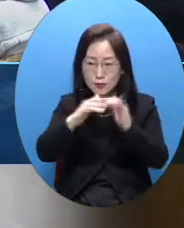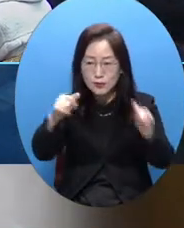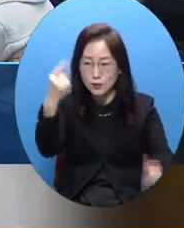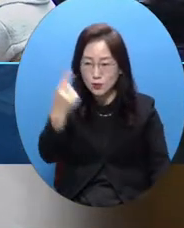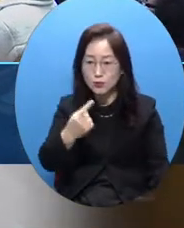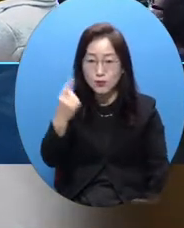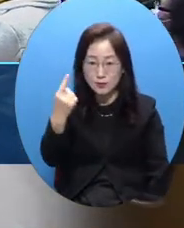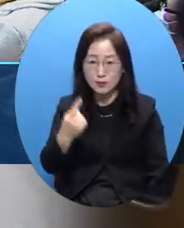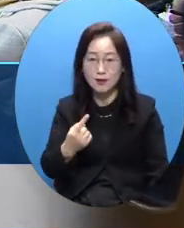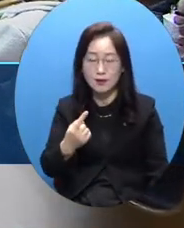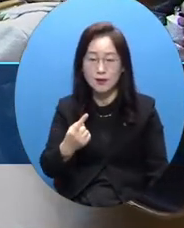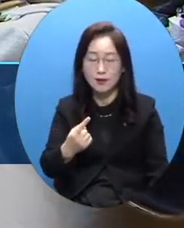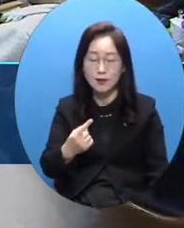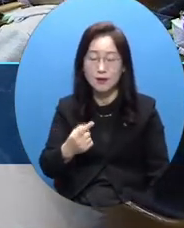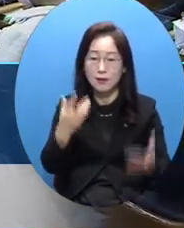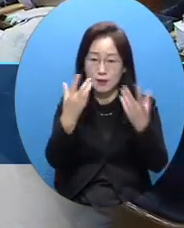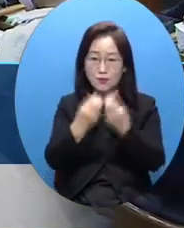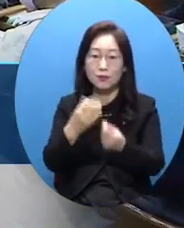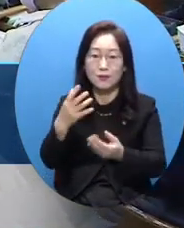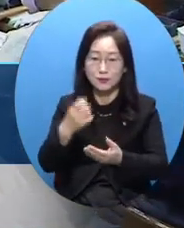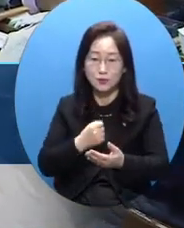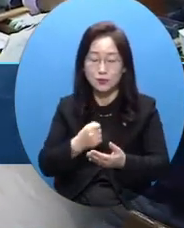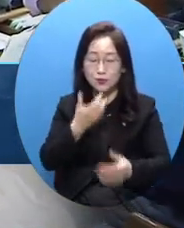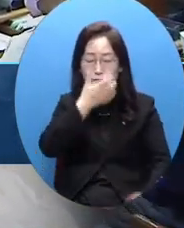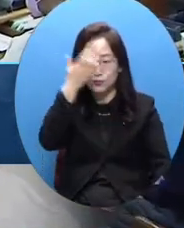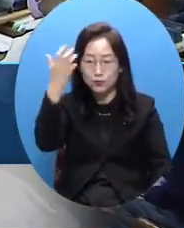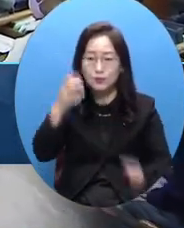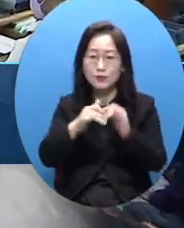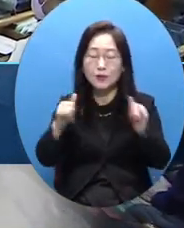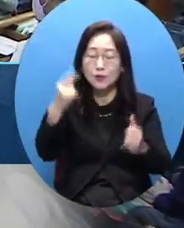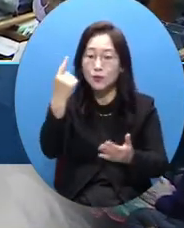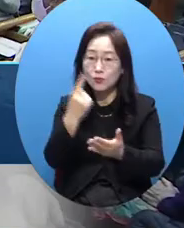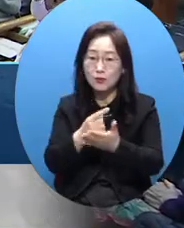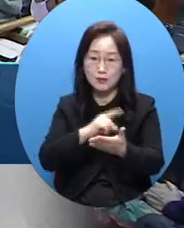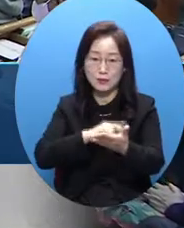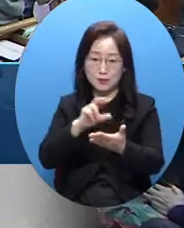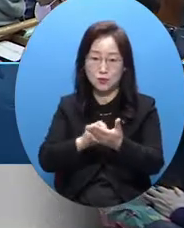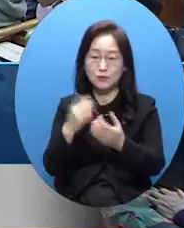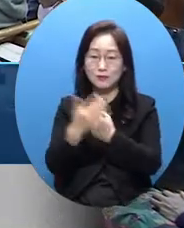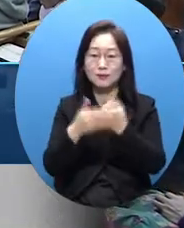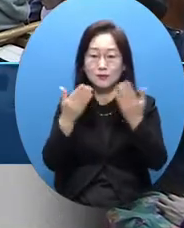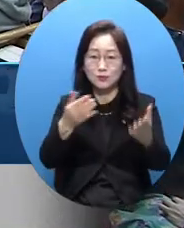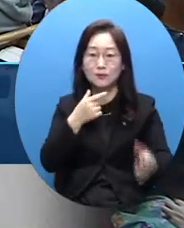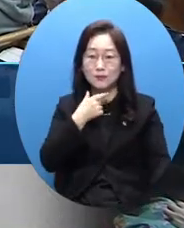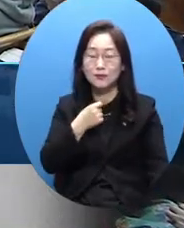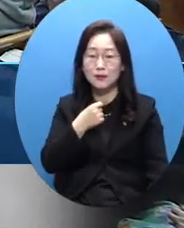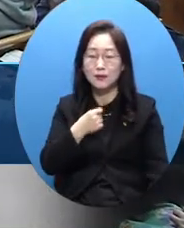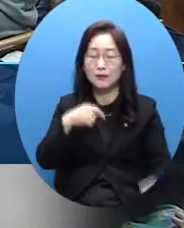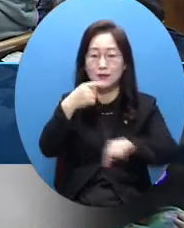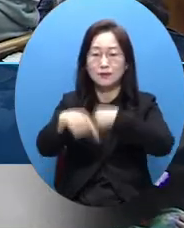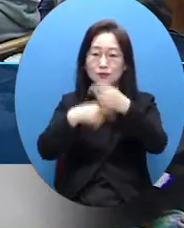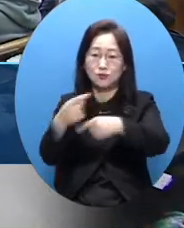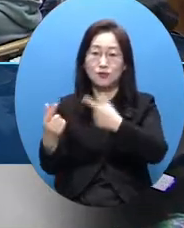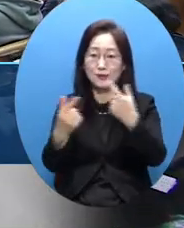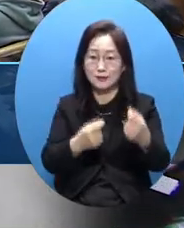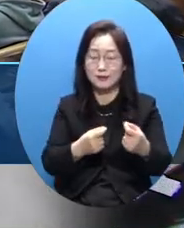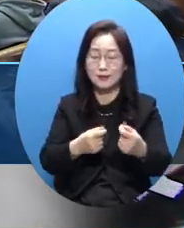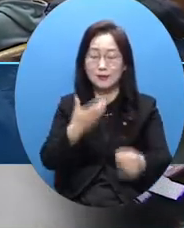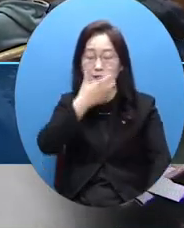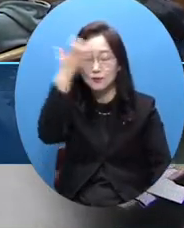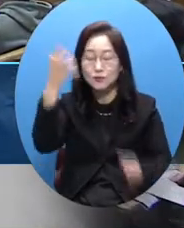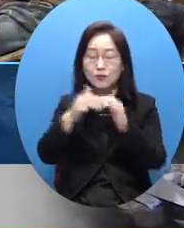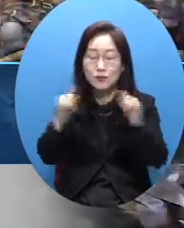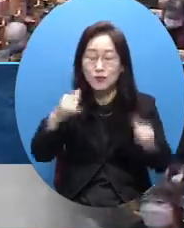today I'd like to share the grace of God under the title here comes that dreamer based on Genesis chapter 37 verses 18 to 20. please repeat